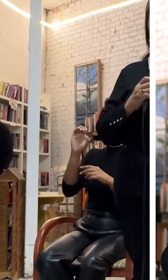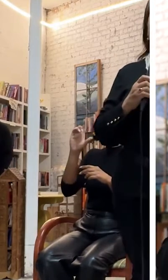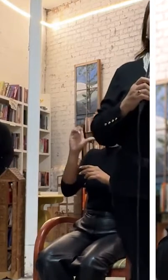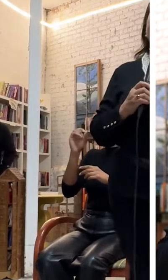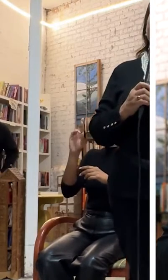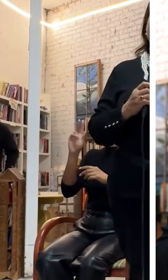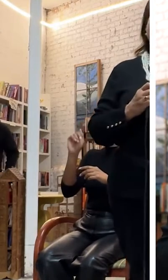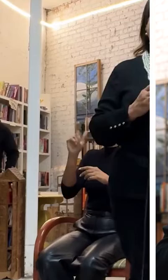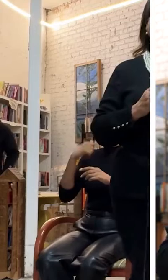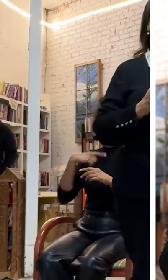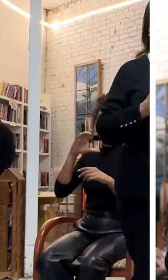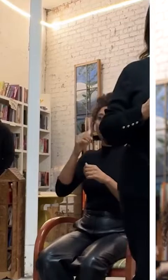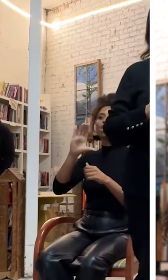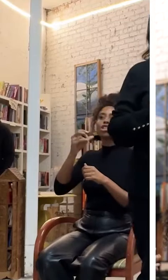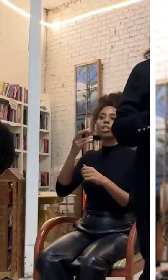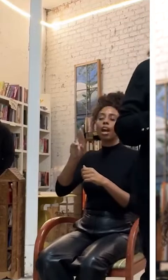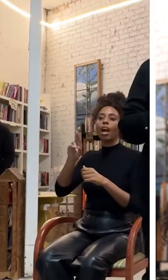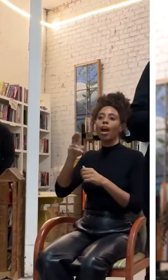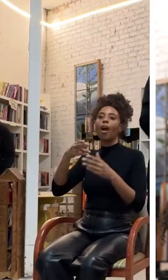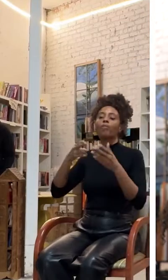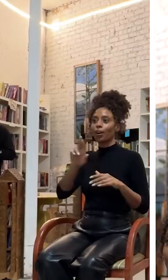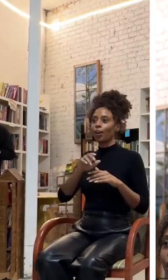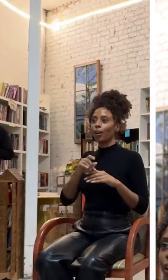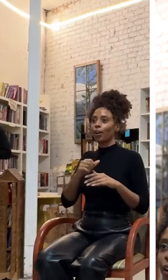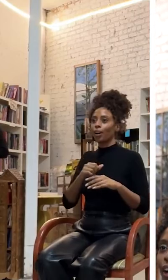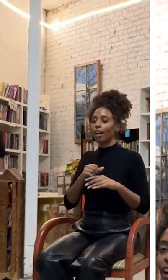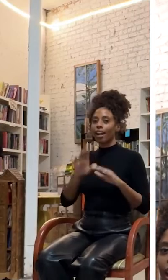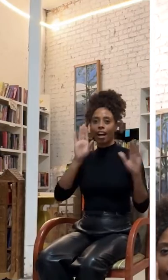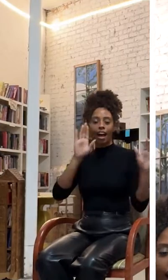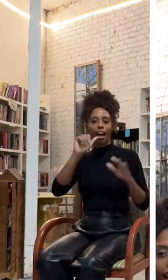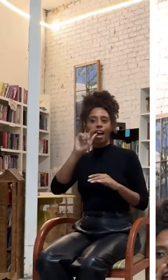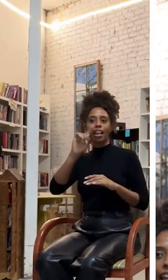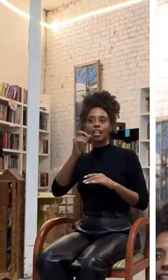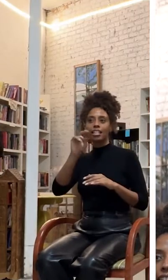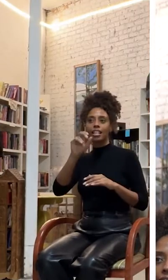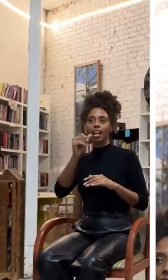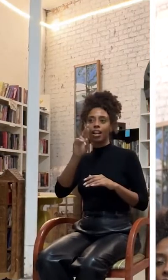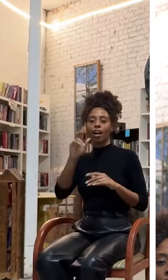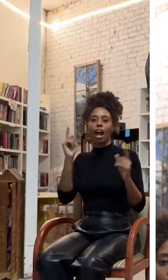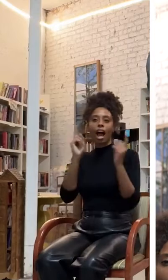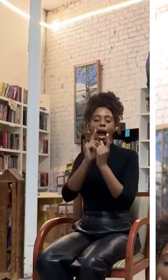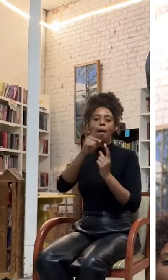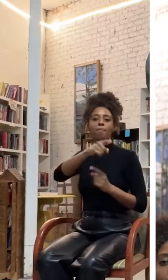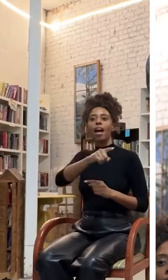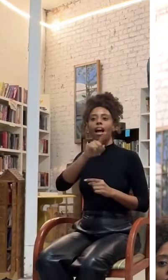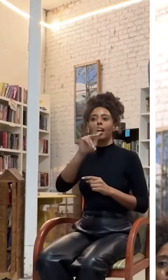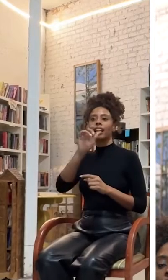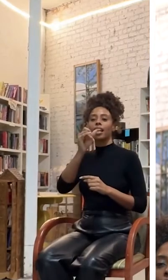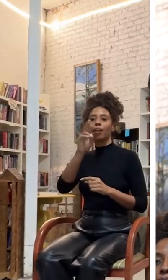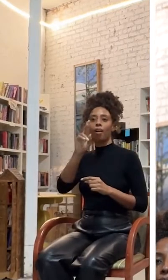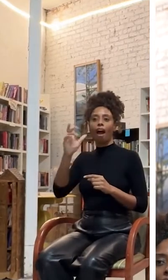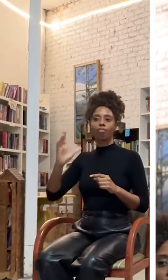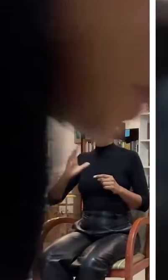the Human Rights Commission in San Francisco. Hi. I met Kleaver at a really bougie artist residency